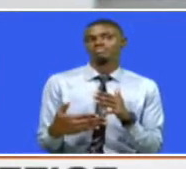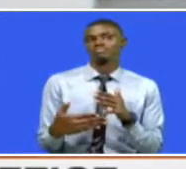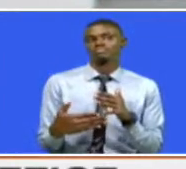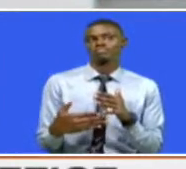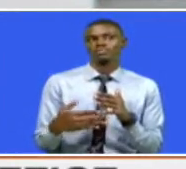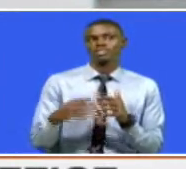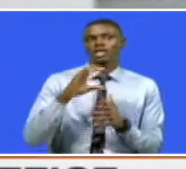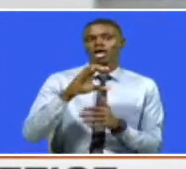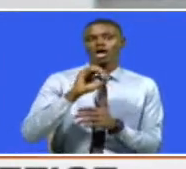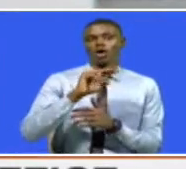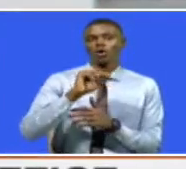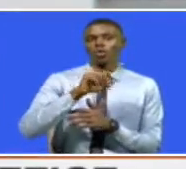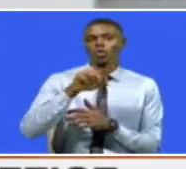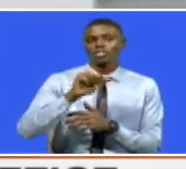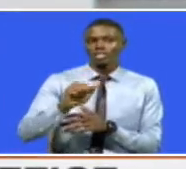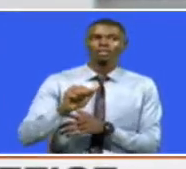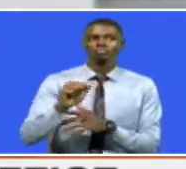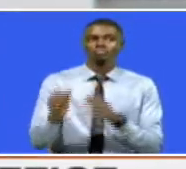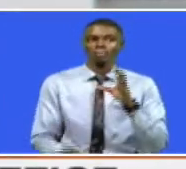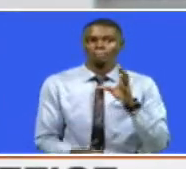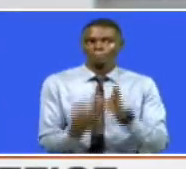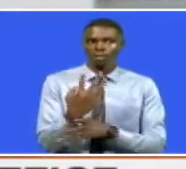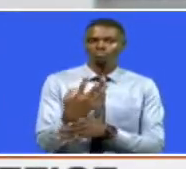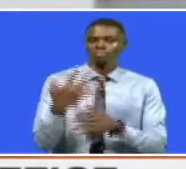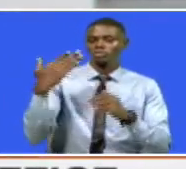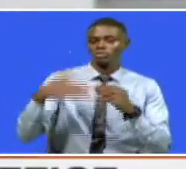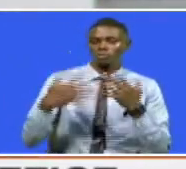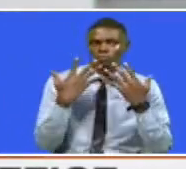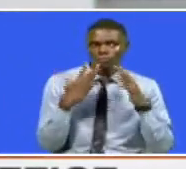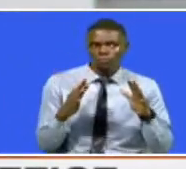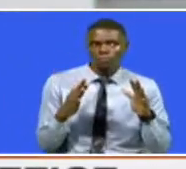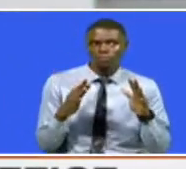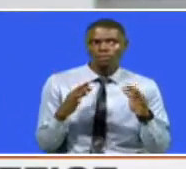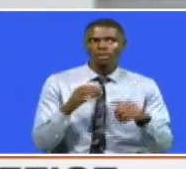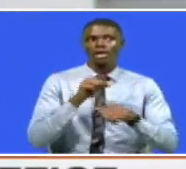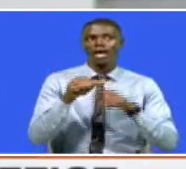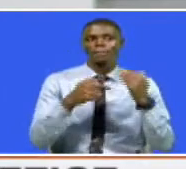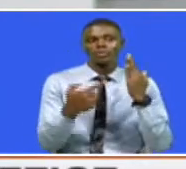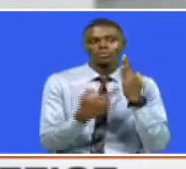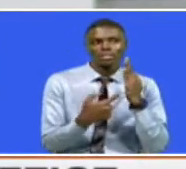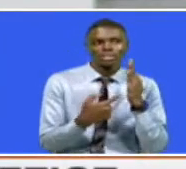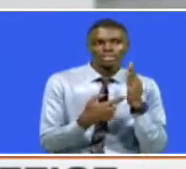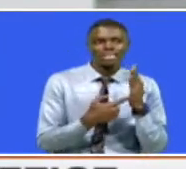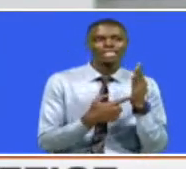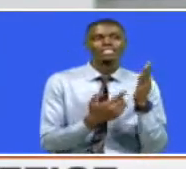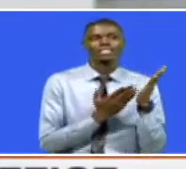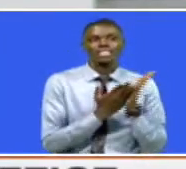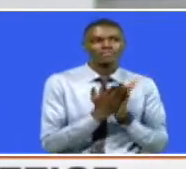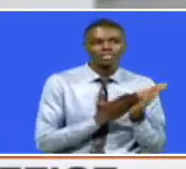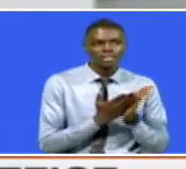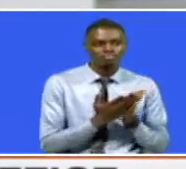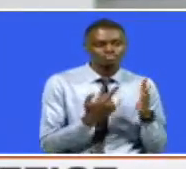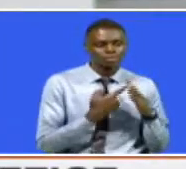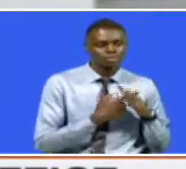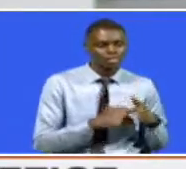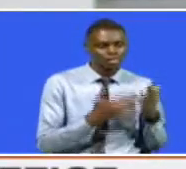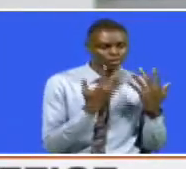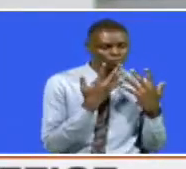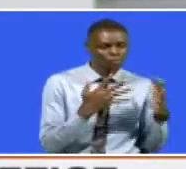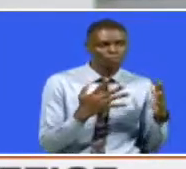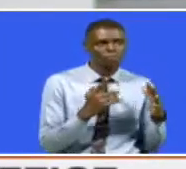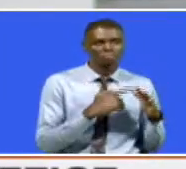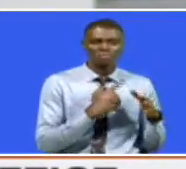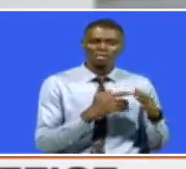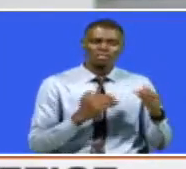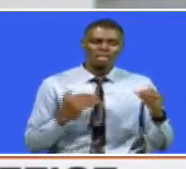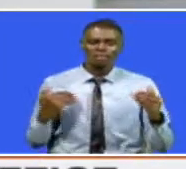Konza Technopolis rolled out seems to have stalled. The issue of digitizing services has started. It gets to a